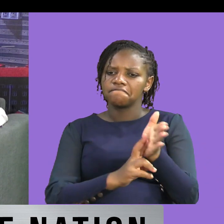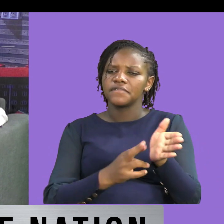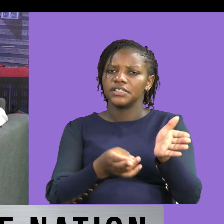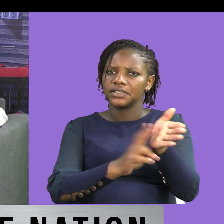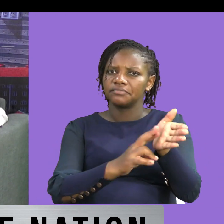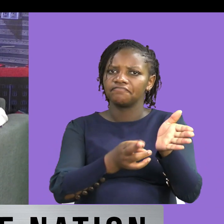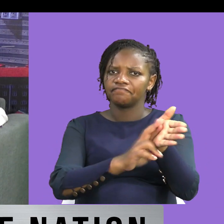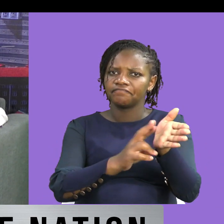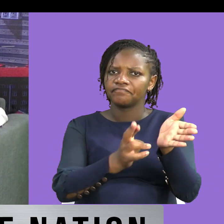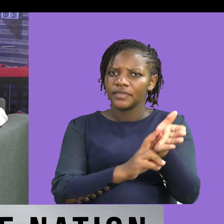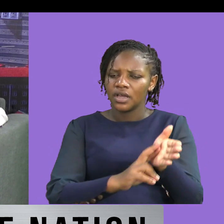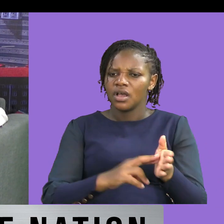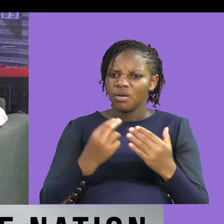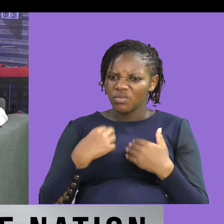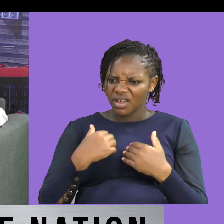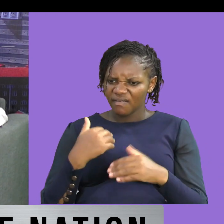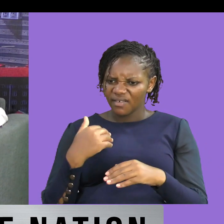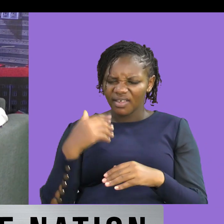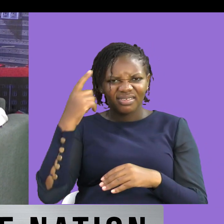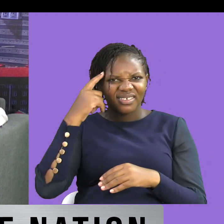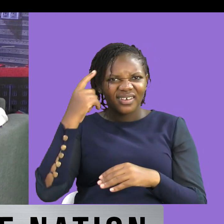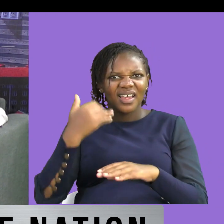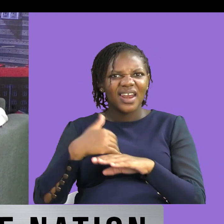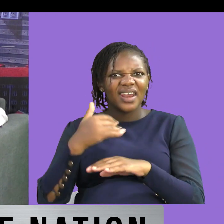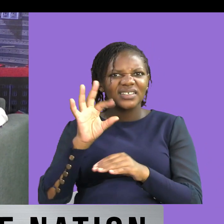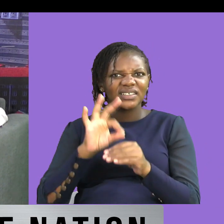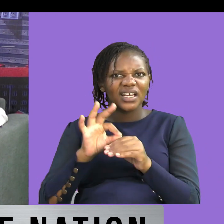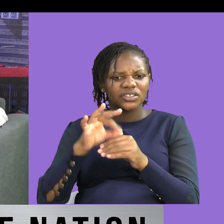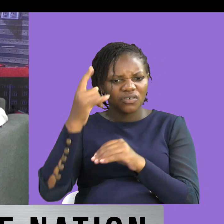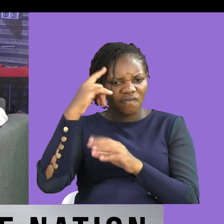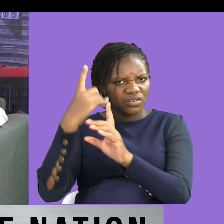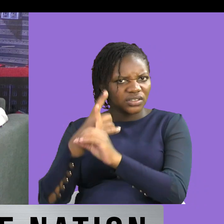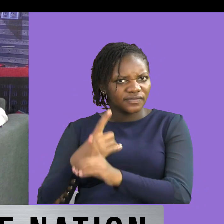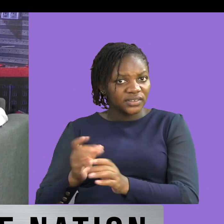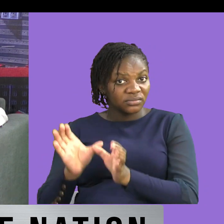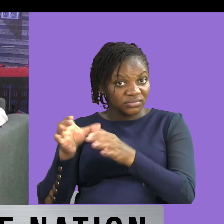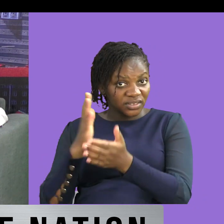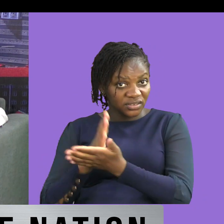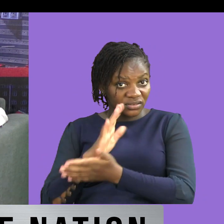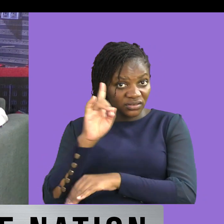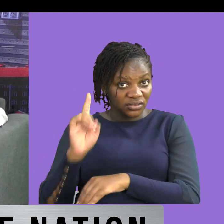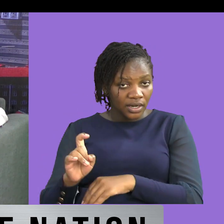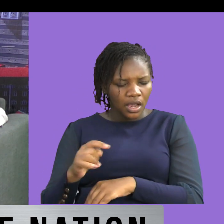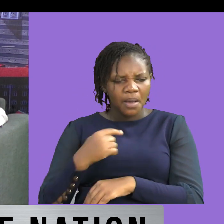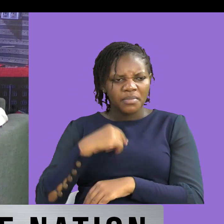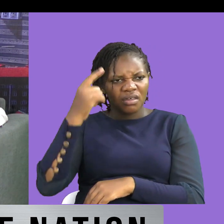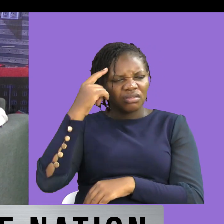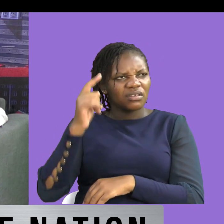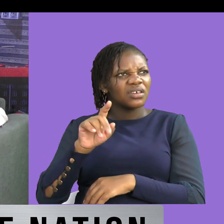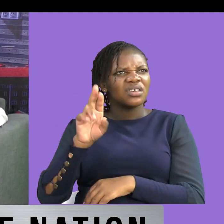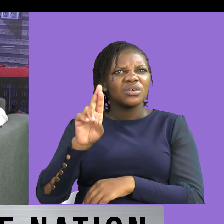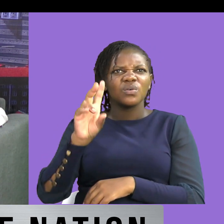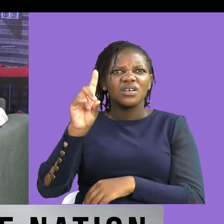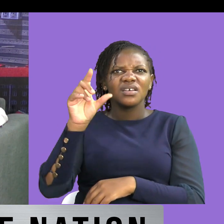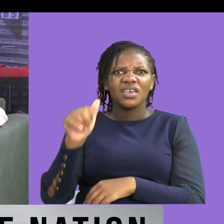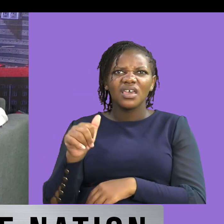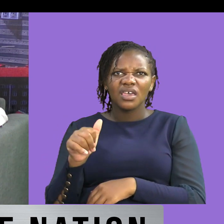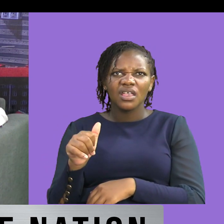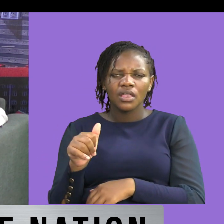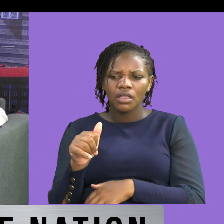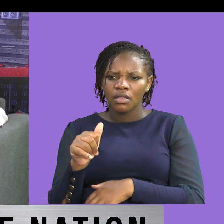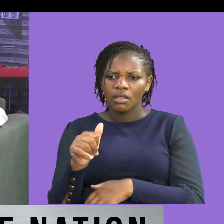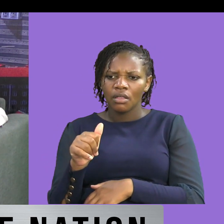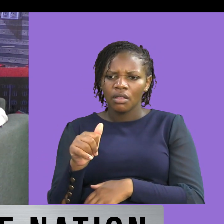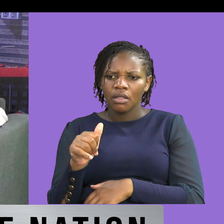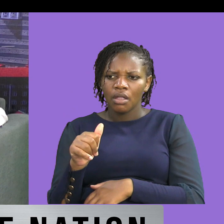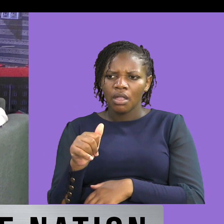Yeah. there are coming elections, I think. Yes, they are. For several parties. I think UDA set the